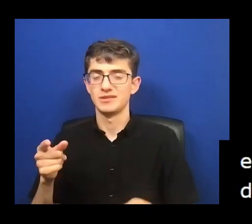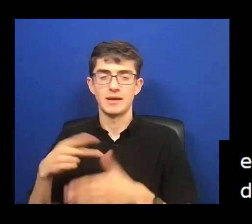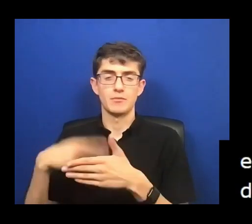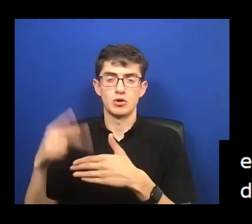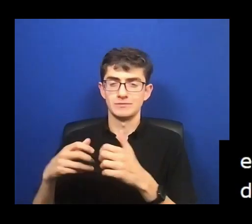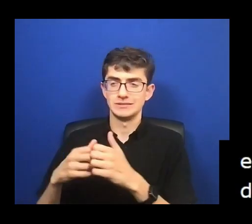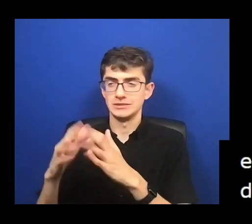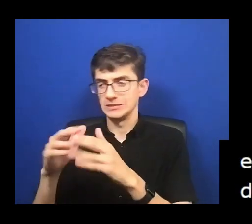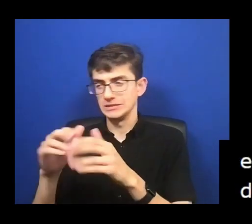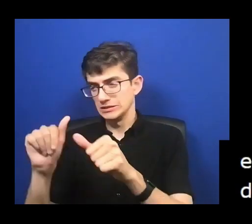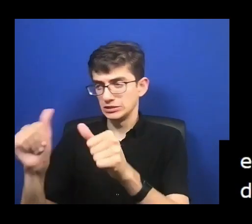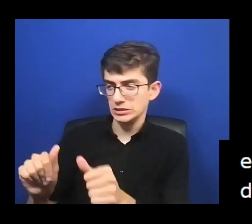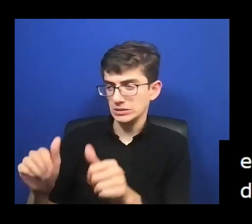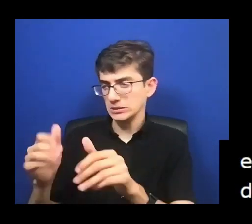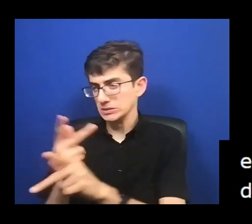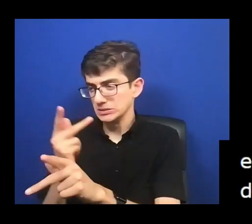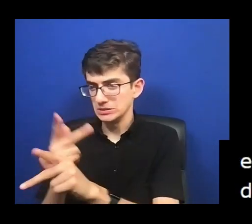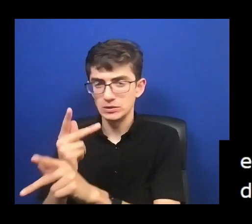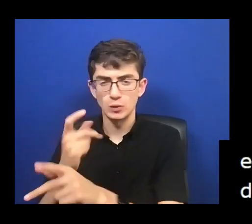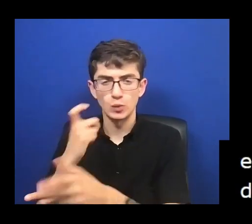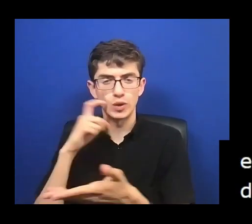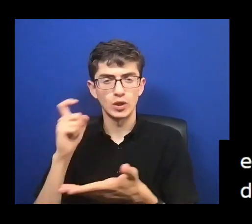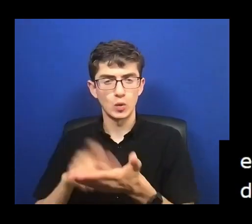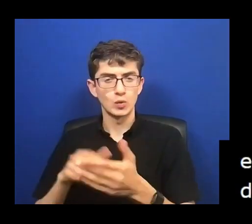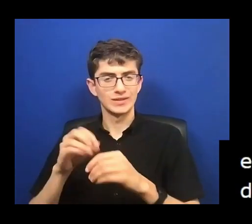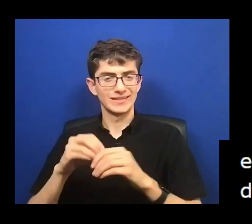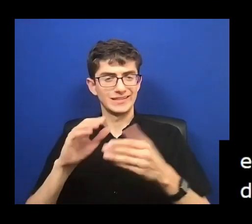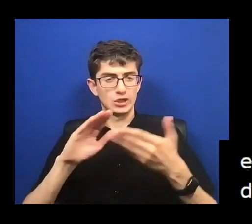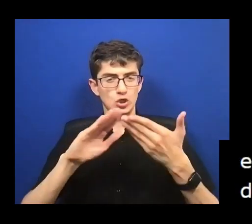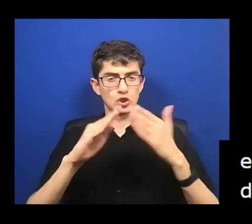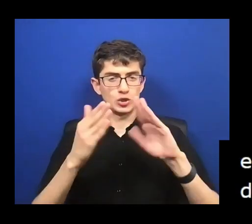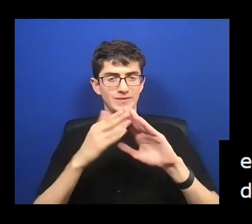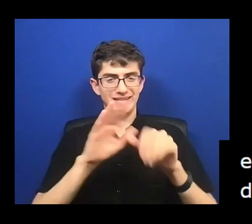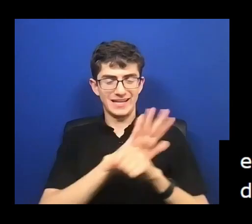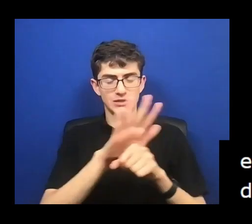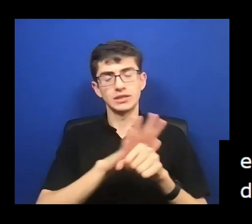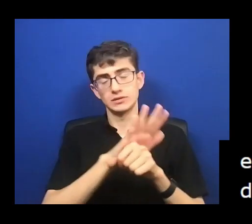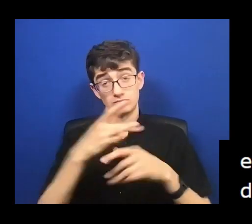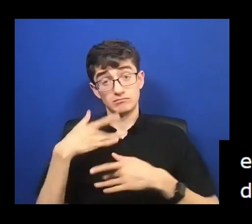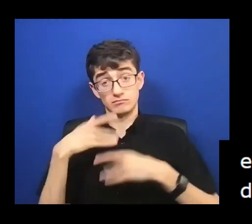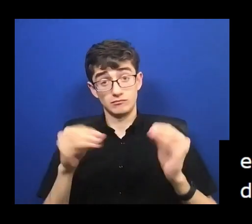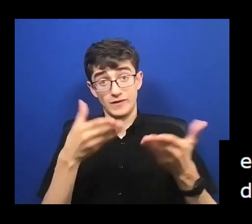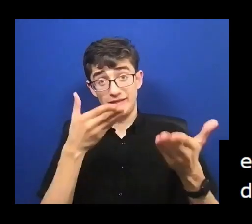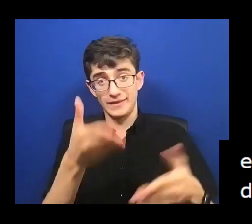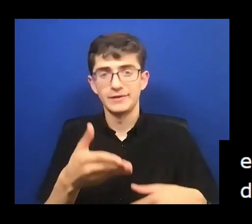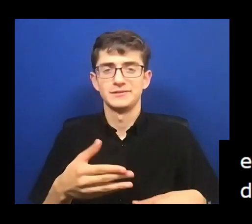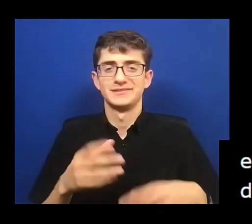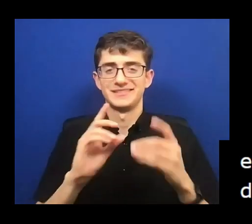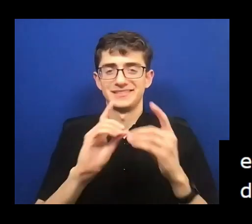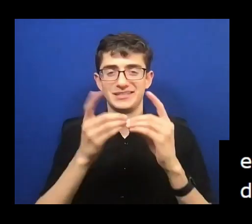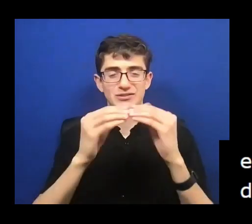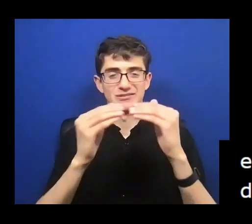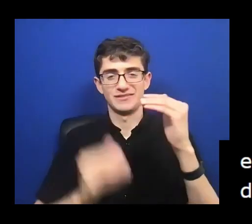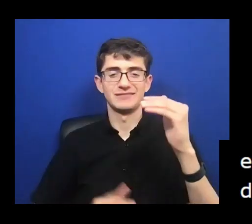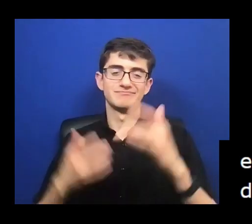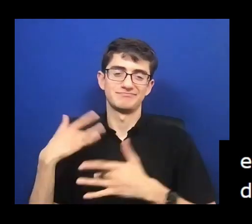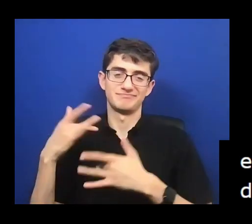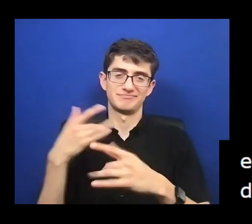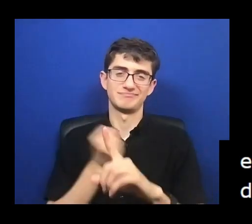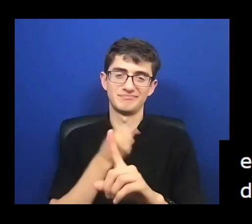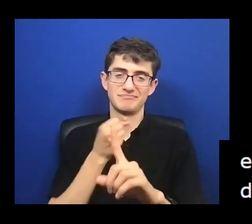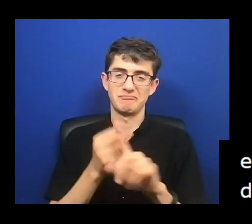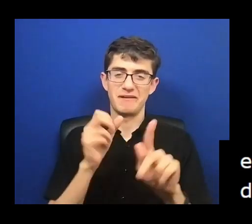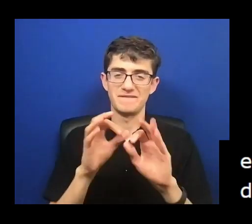that in our urban areas, primarily where we're providing service, the digital divide disproportionately affected families primarily living